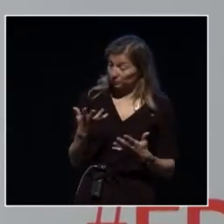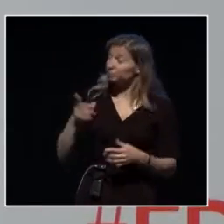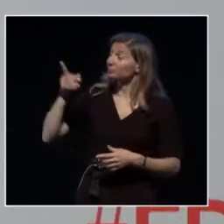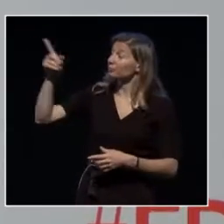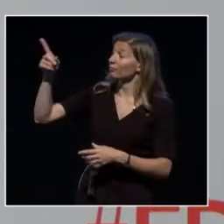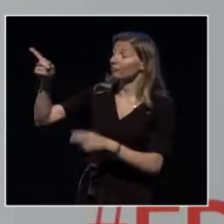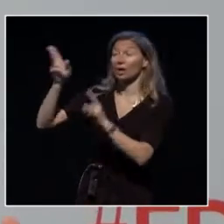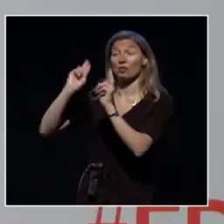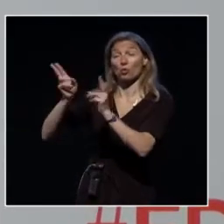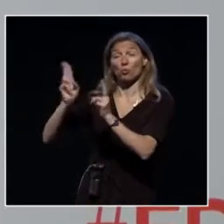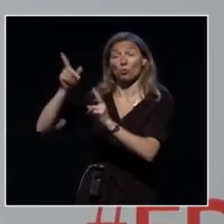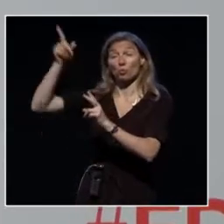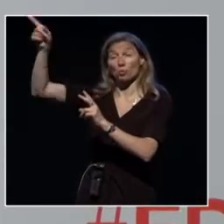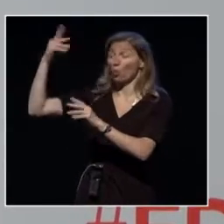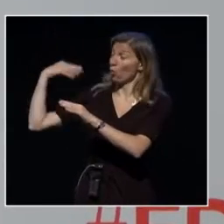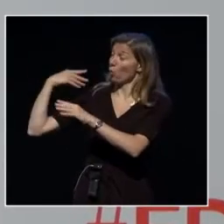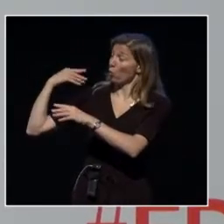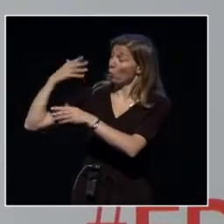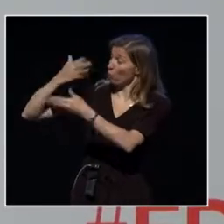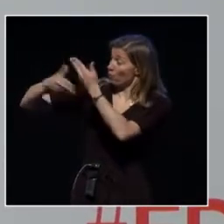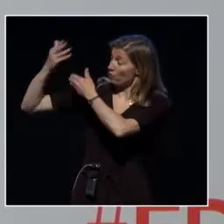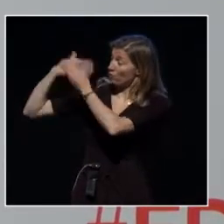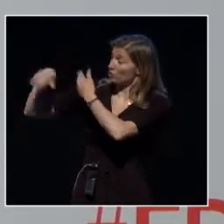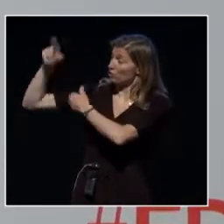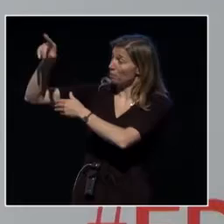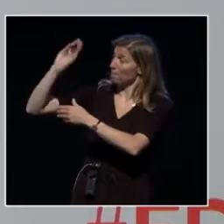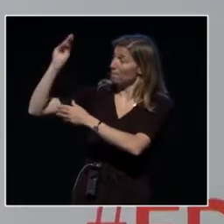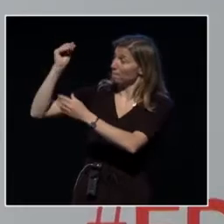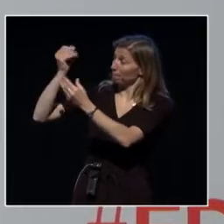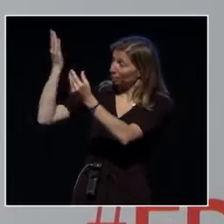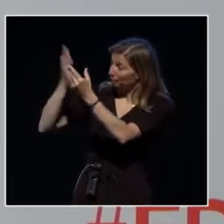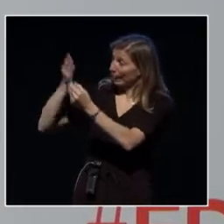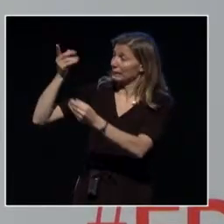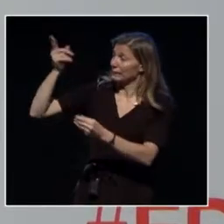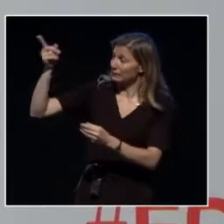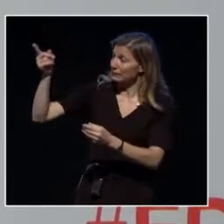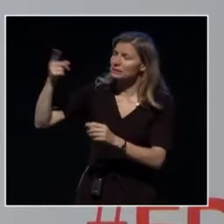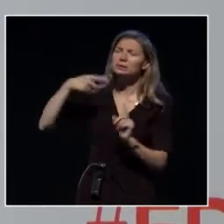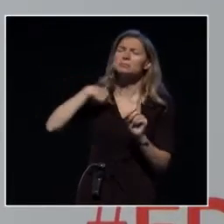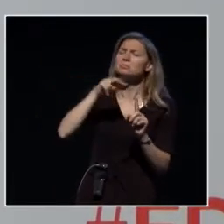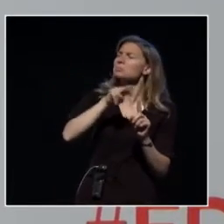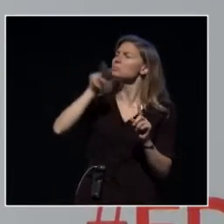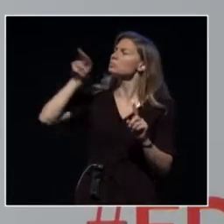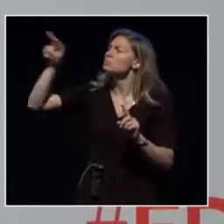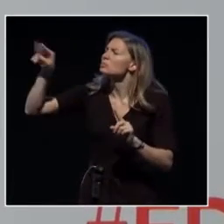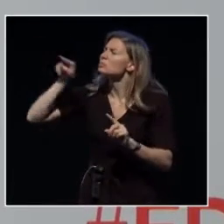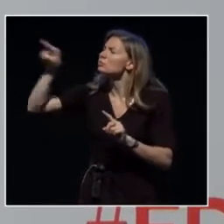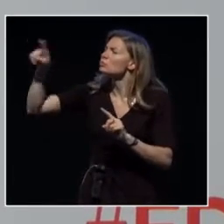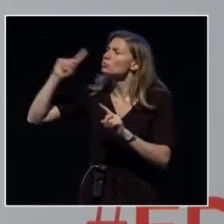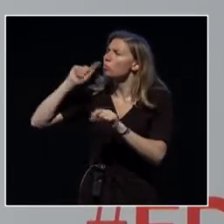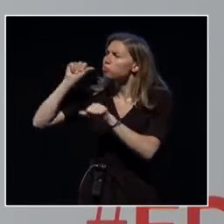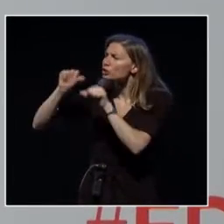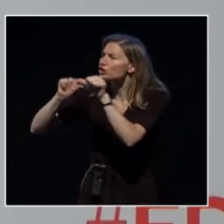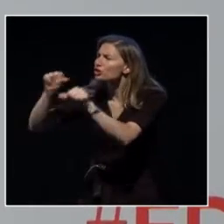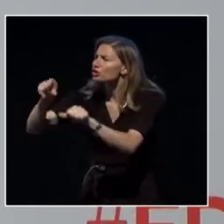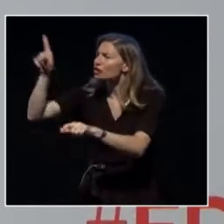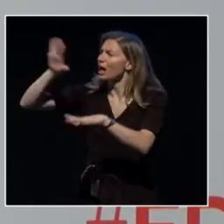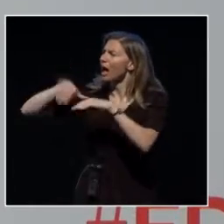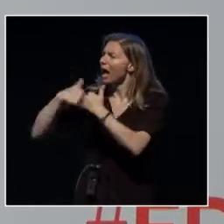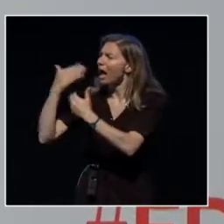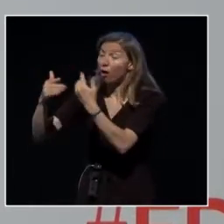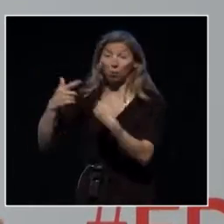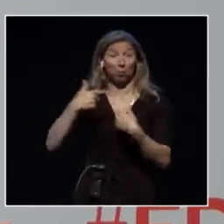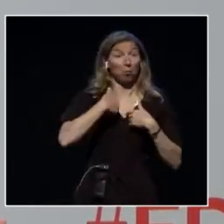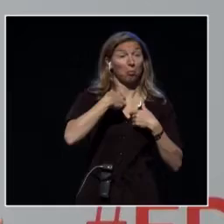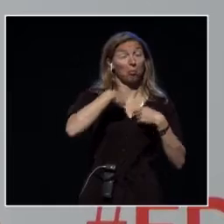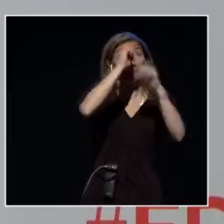it. When I need a policy, when I need a procedure, how to do the banking, because I don't know anything about banking. So I